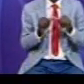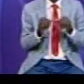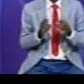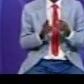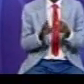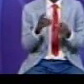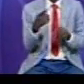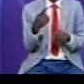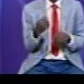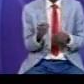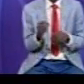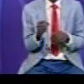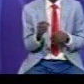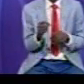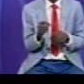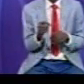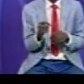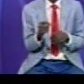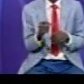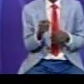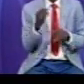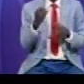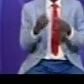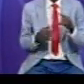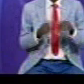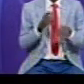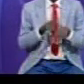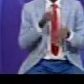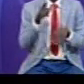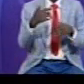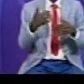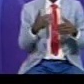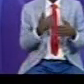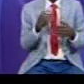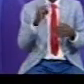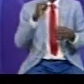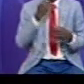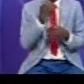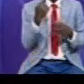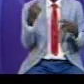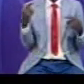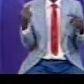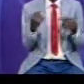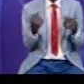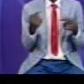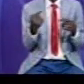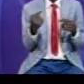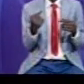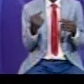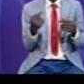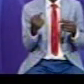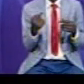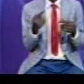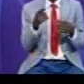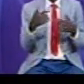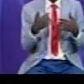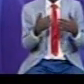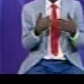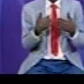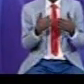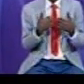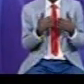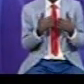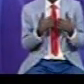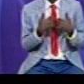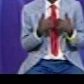very severe and I had to relapse with my academics. And right from time, I had been challenged that I didn't want the eating